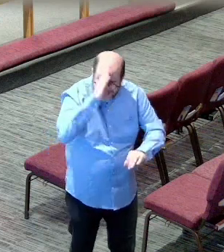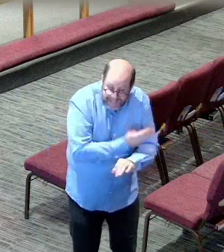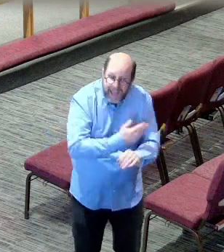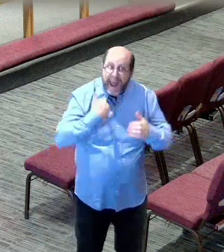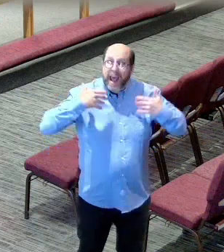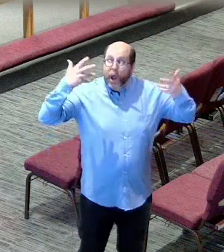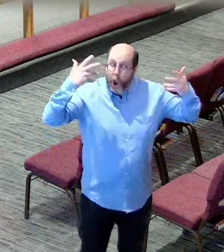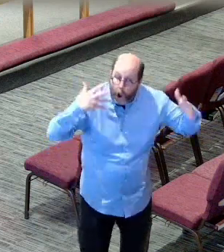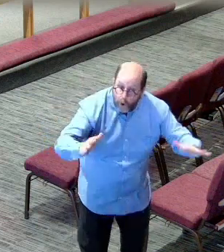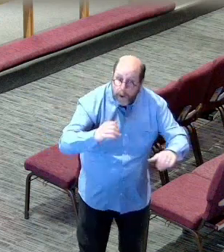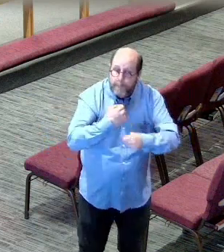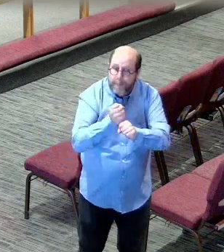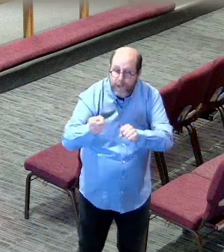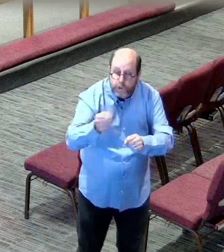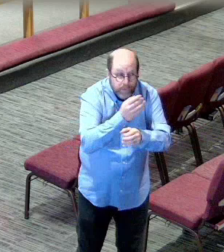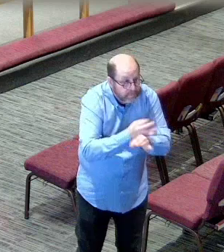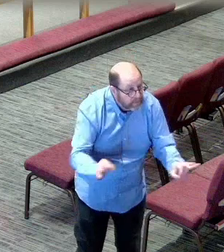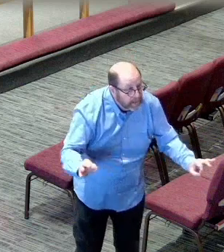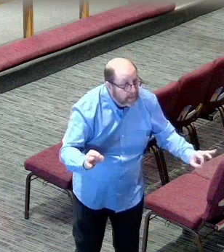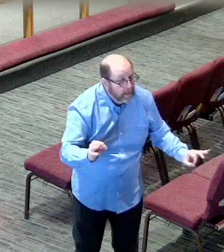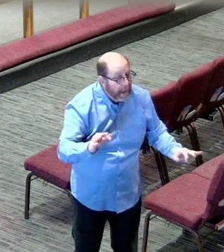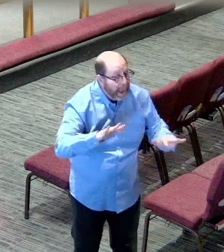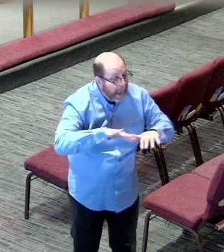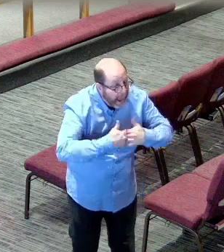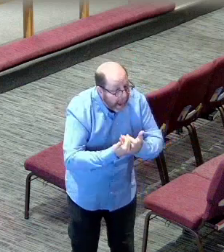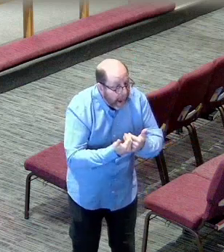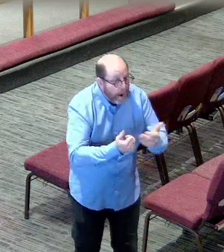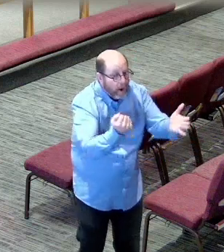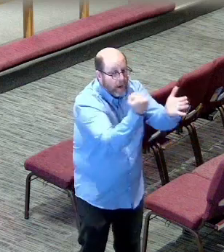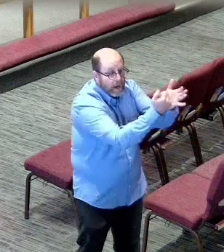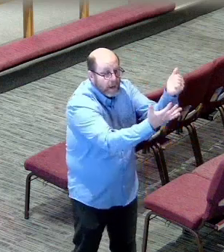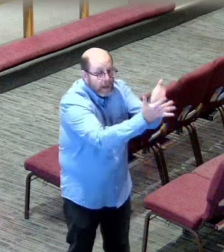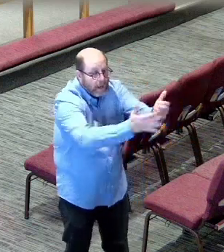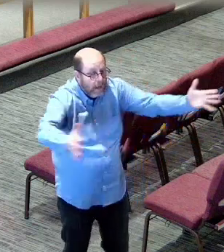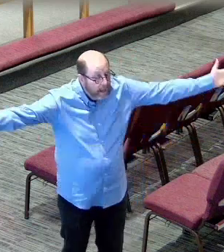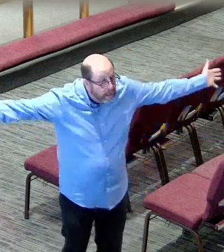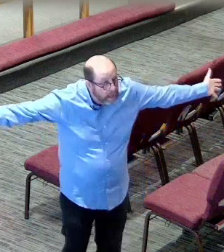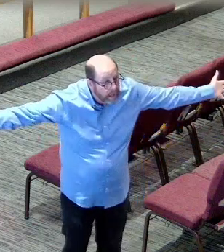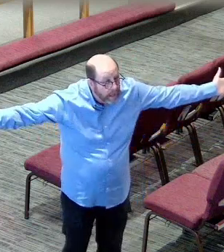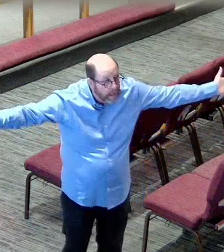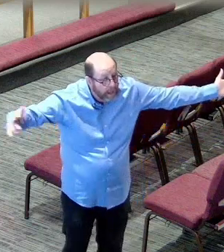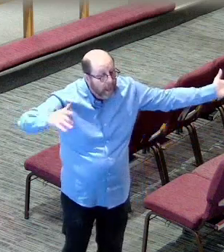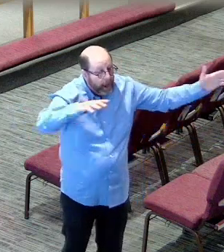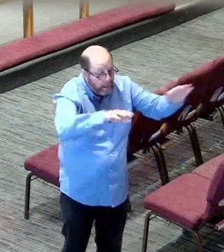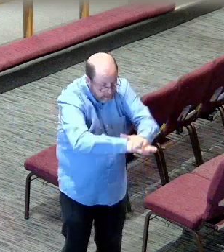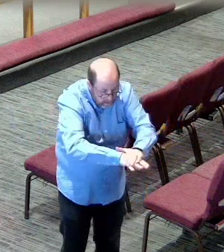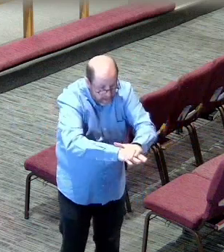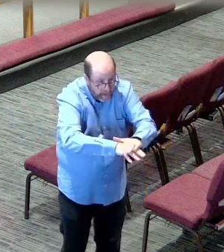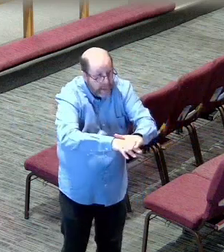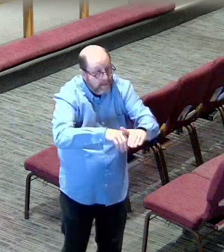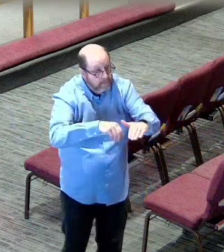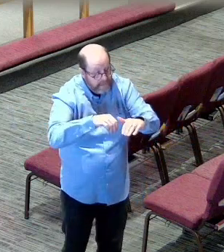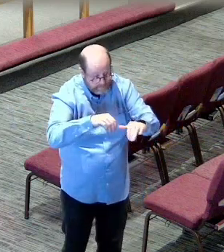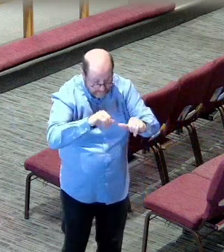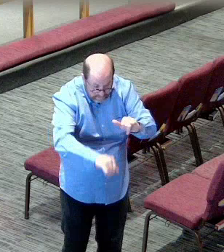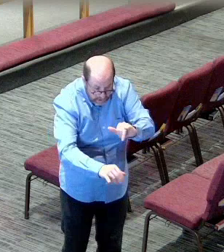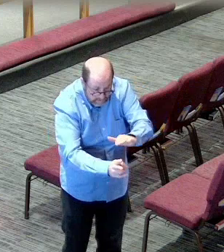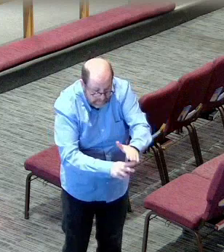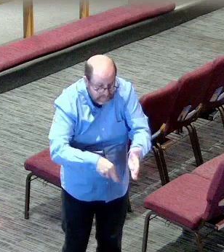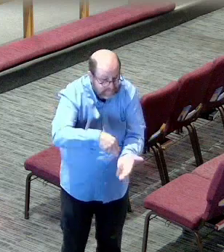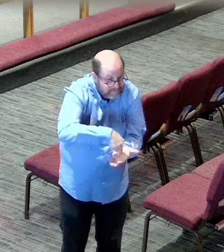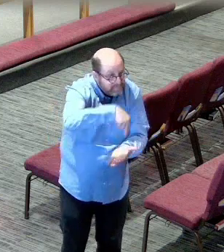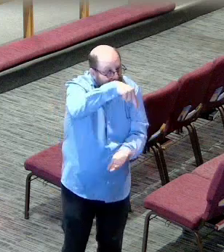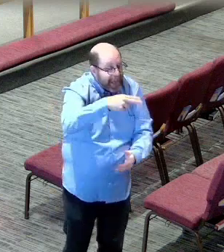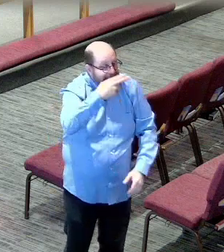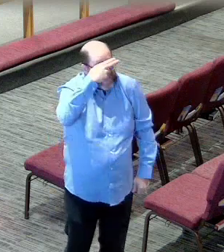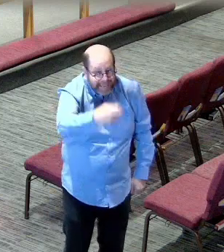By Jesus' death on the cross, he forgives all of your sins. By his resurrection from the dead, he